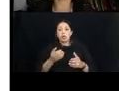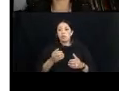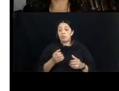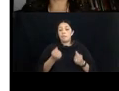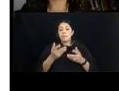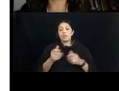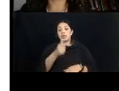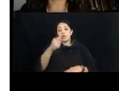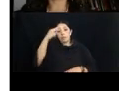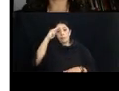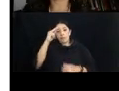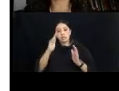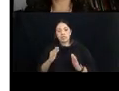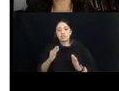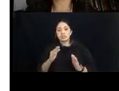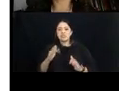in a different way.